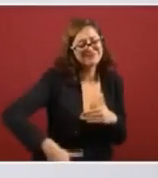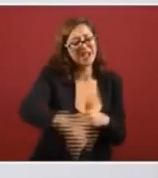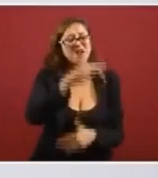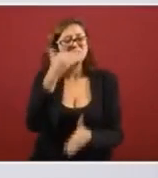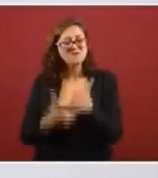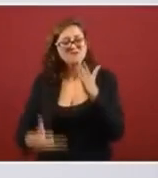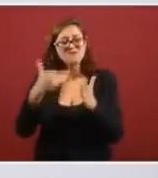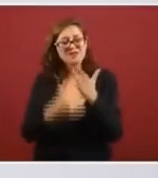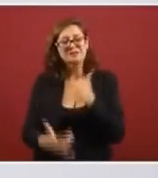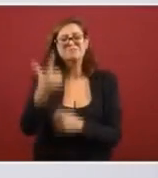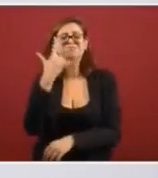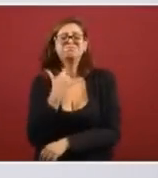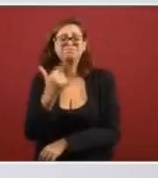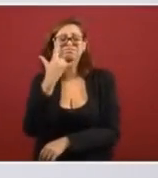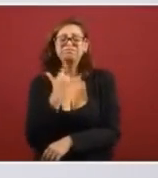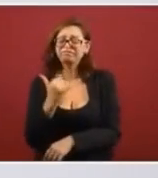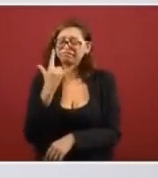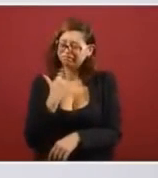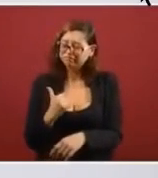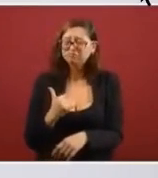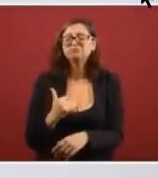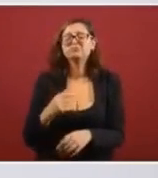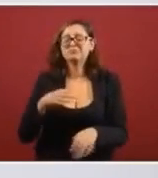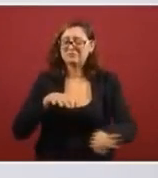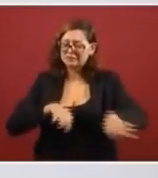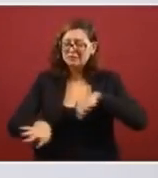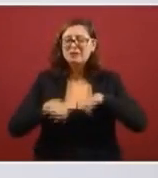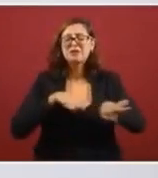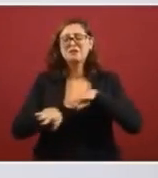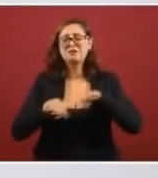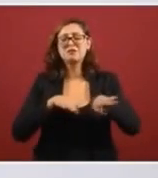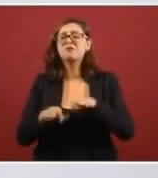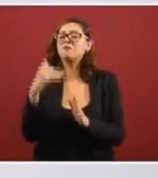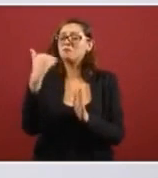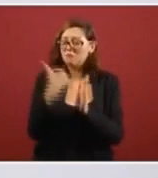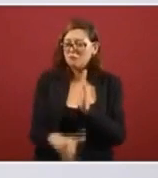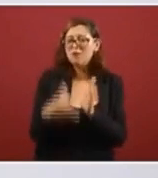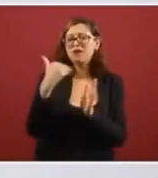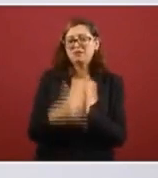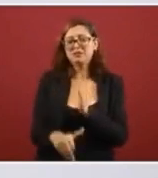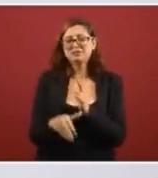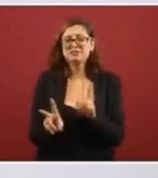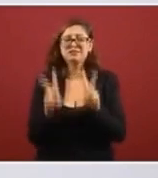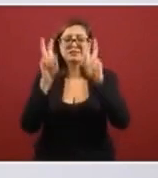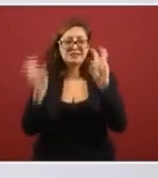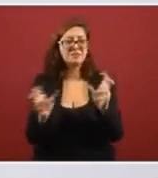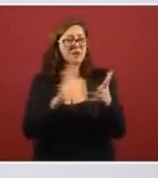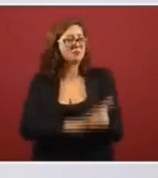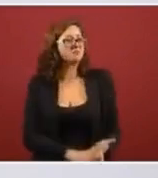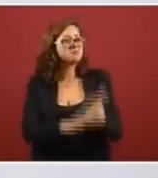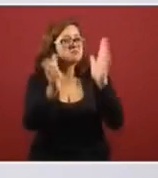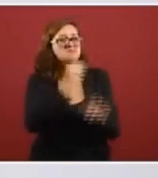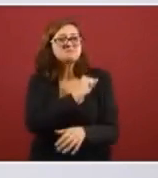work very hard because the results are not good regarding this